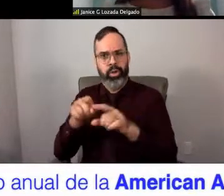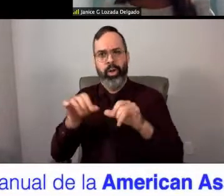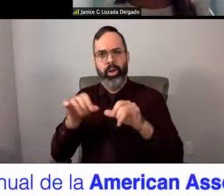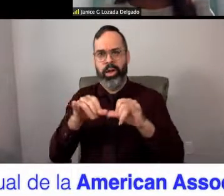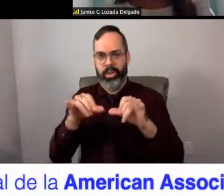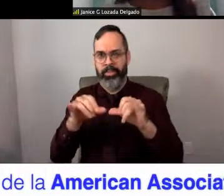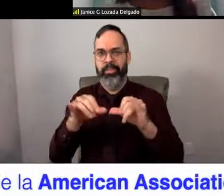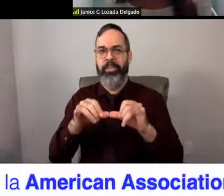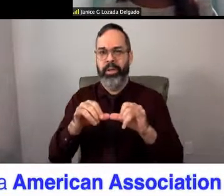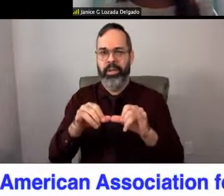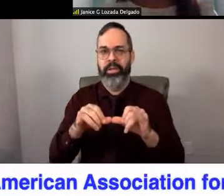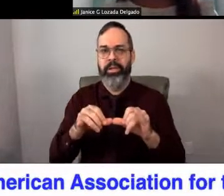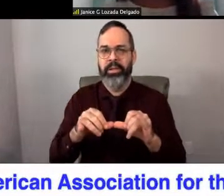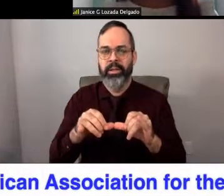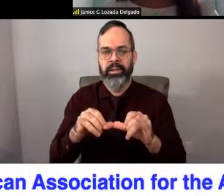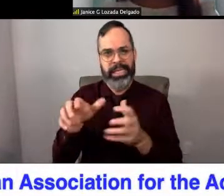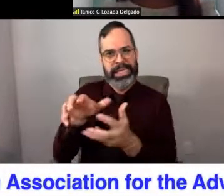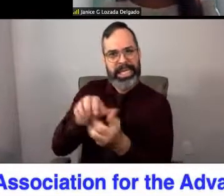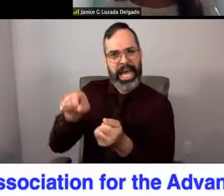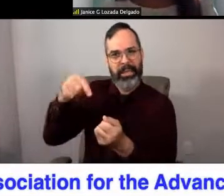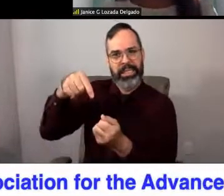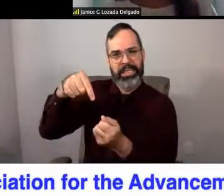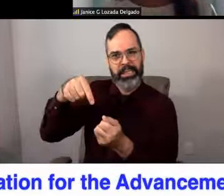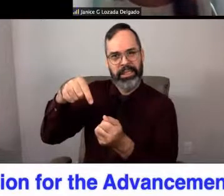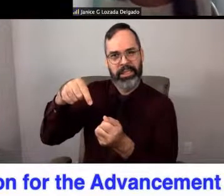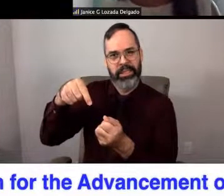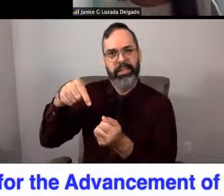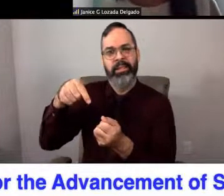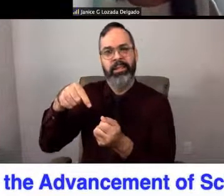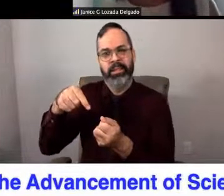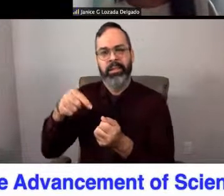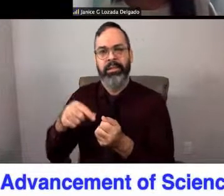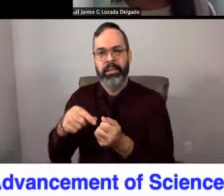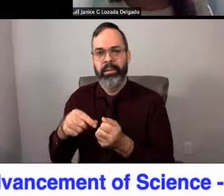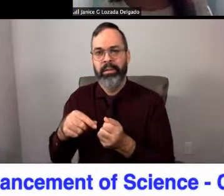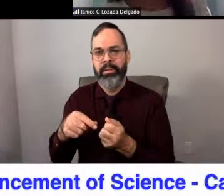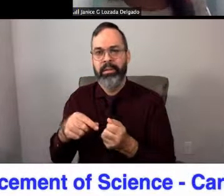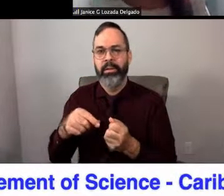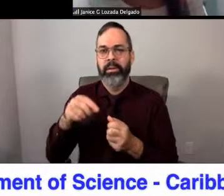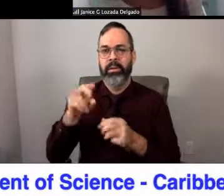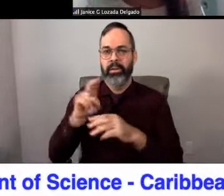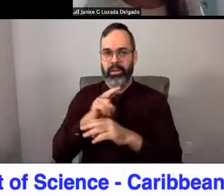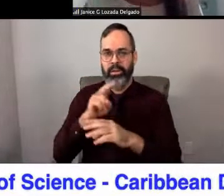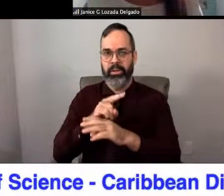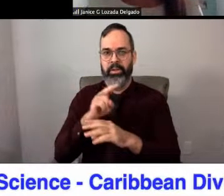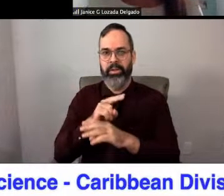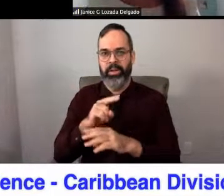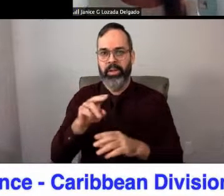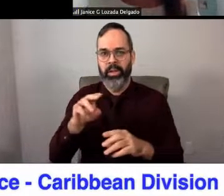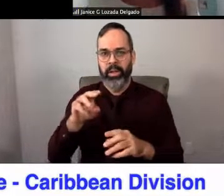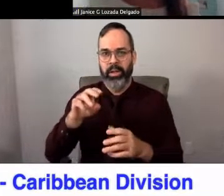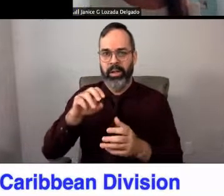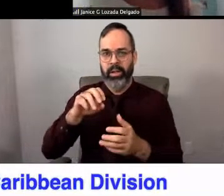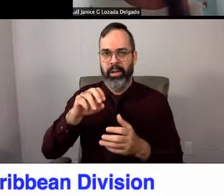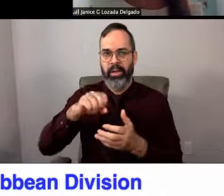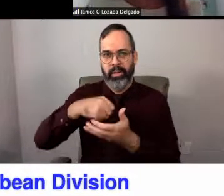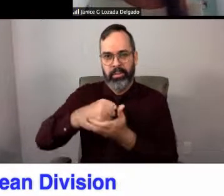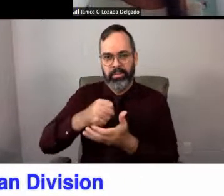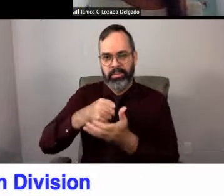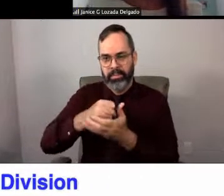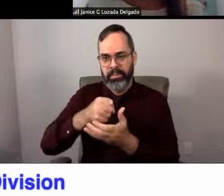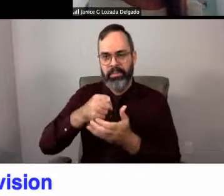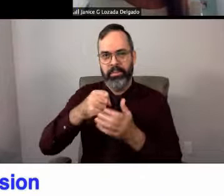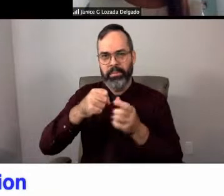DNA damage using skeletal muscle tissue. So those are some experiments